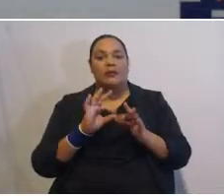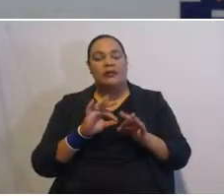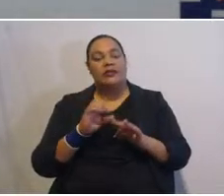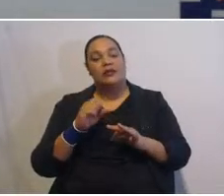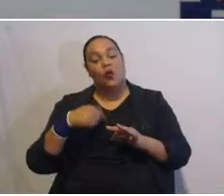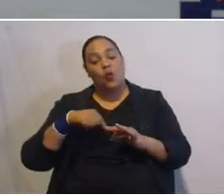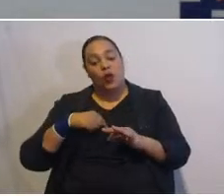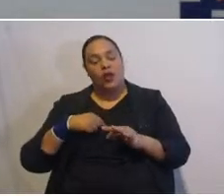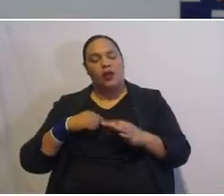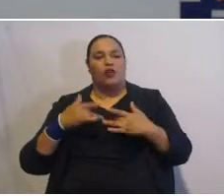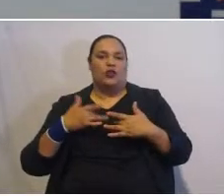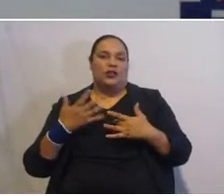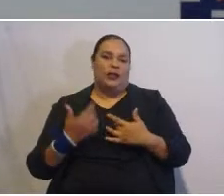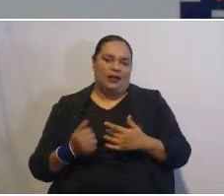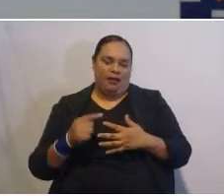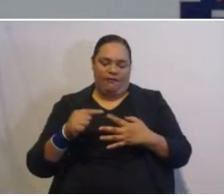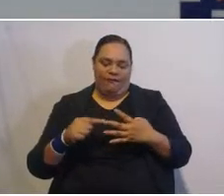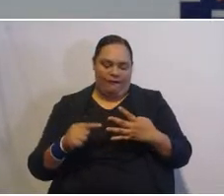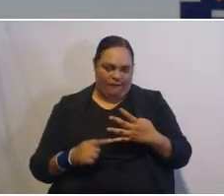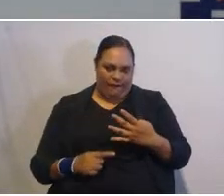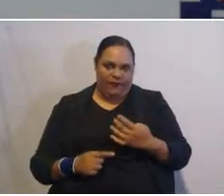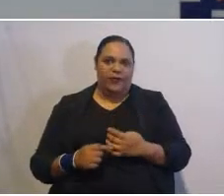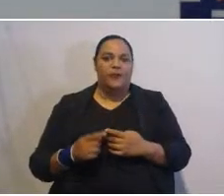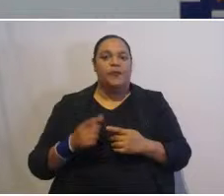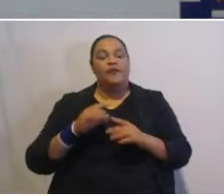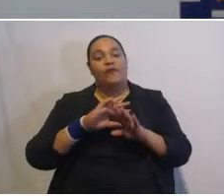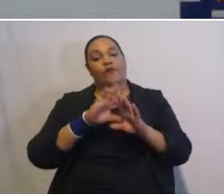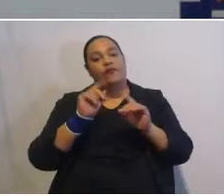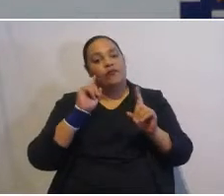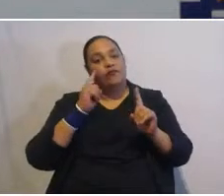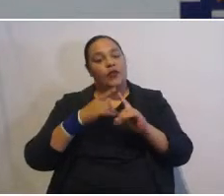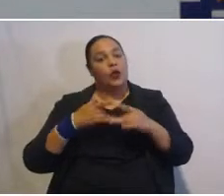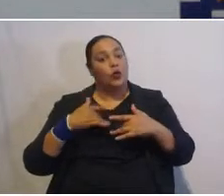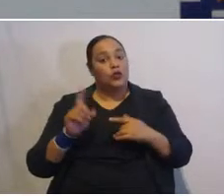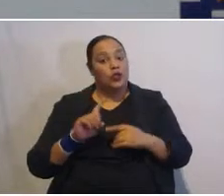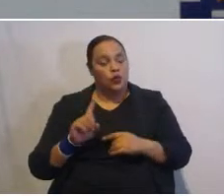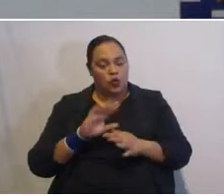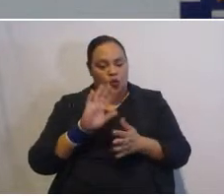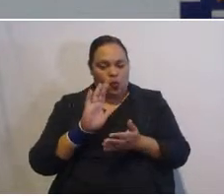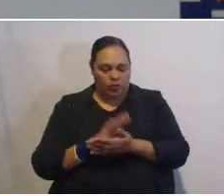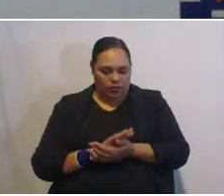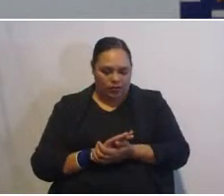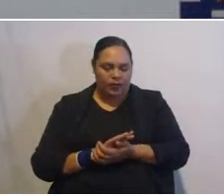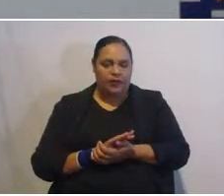key concerns. Our overarching concerns.